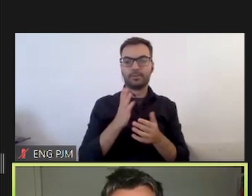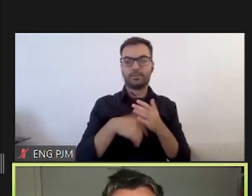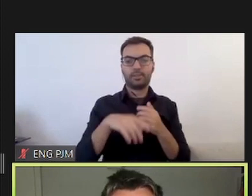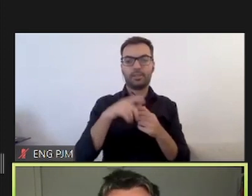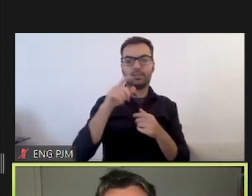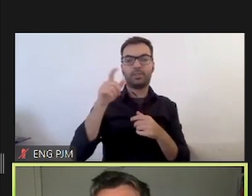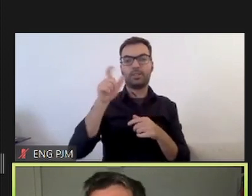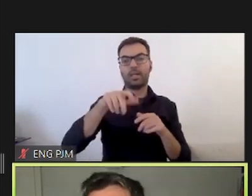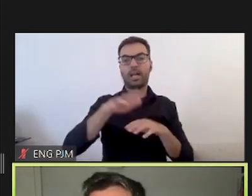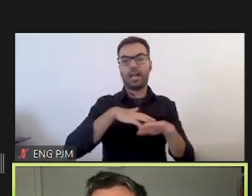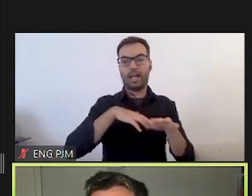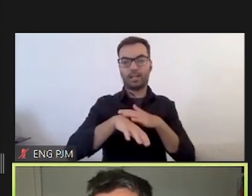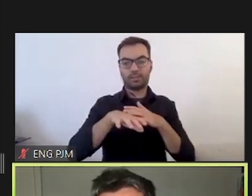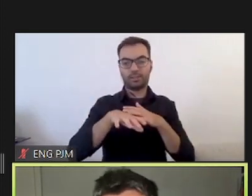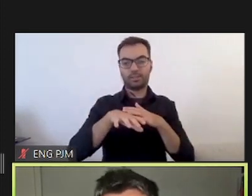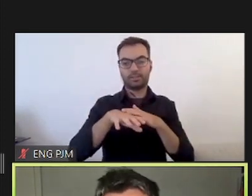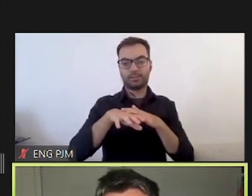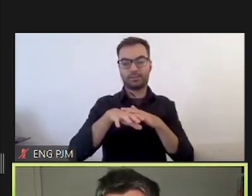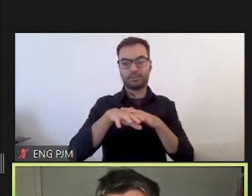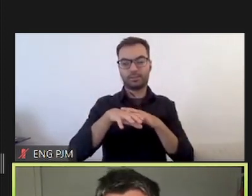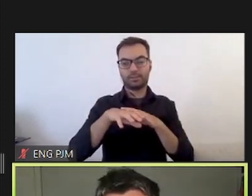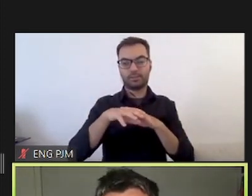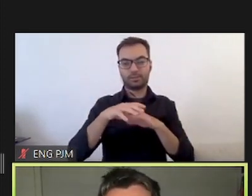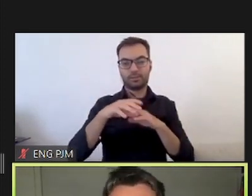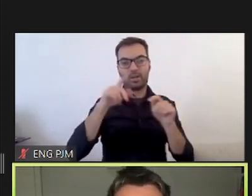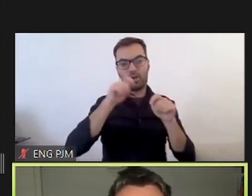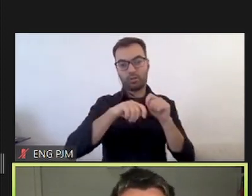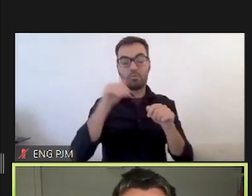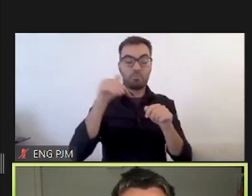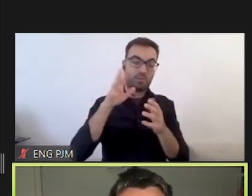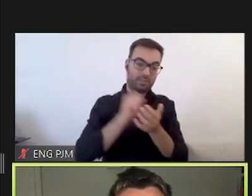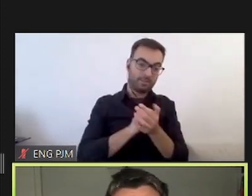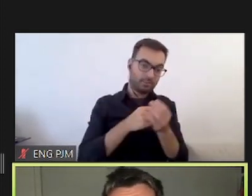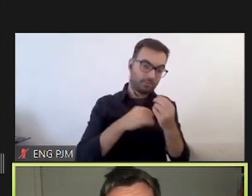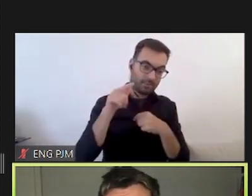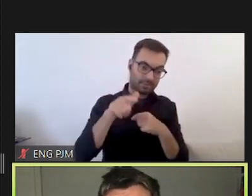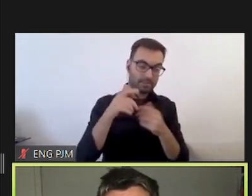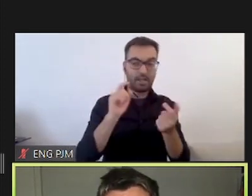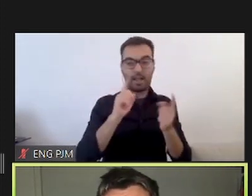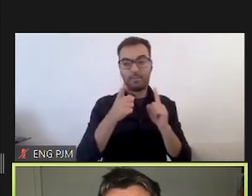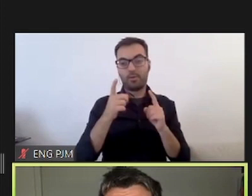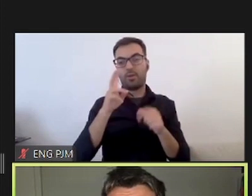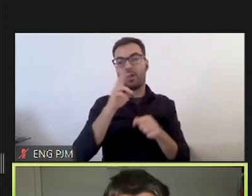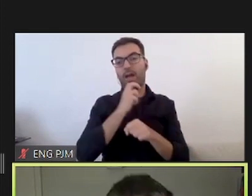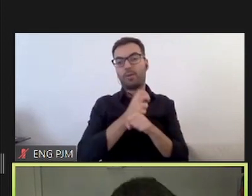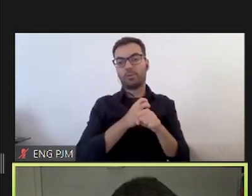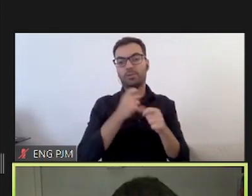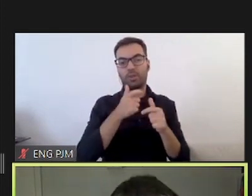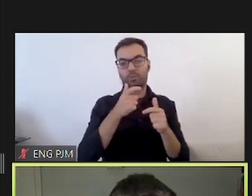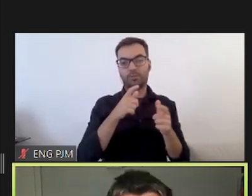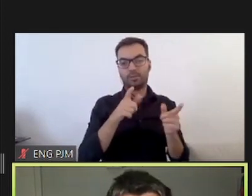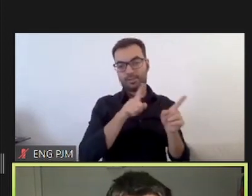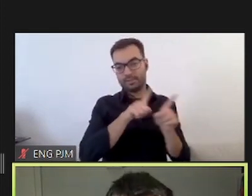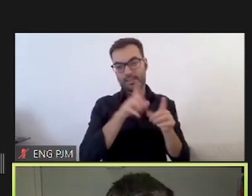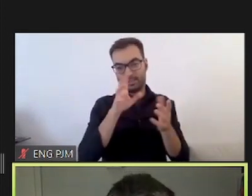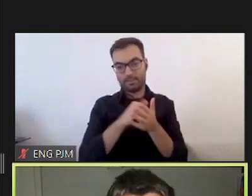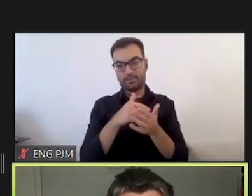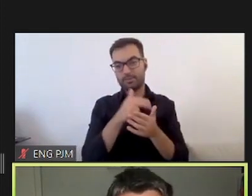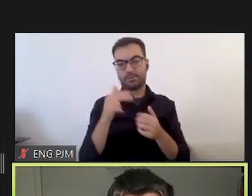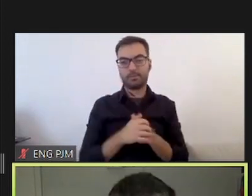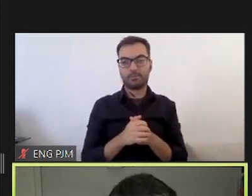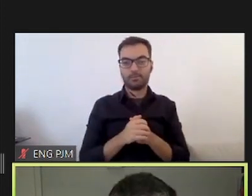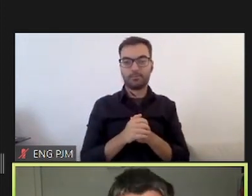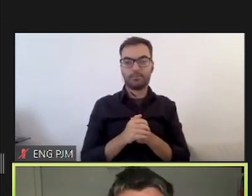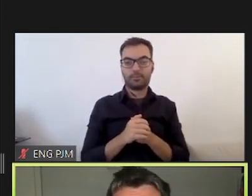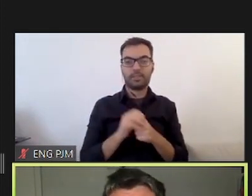tester maybe will go to this field, and also people who are doing the automation, because there is